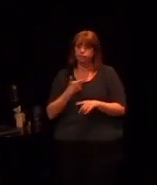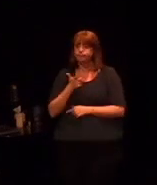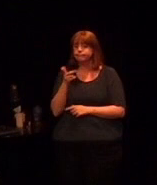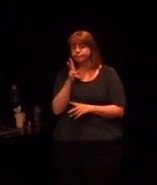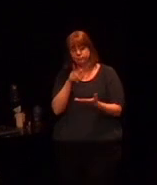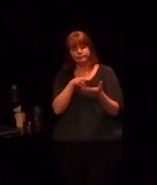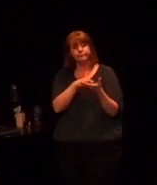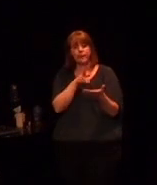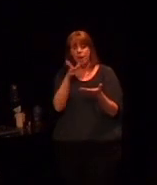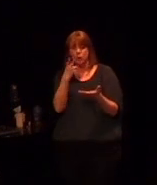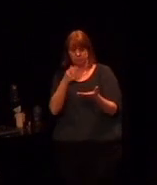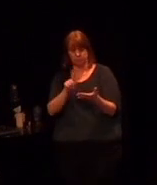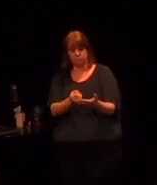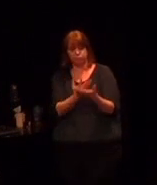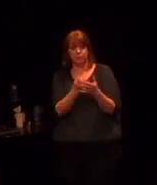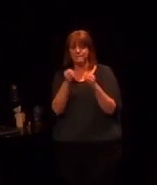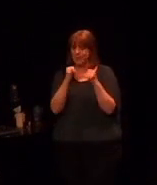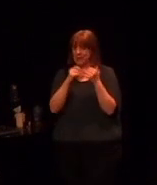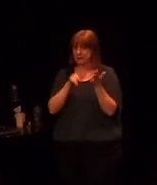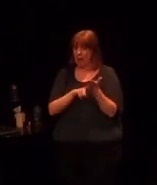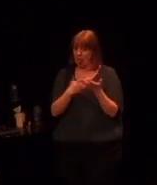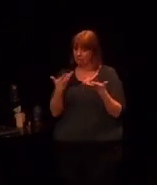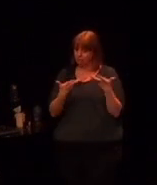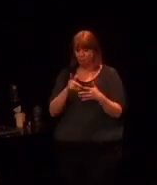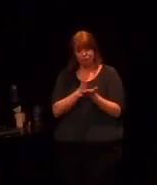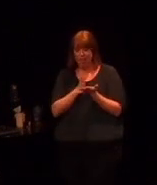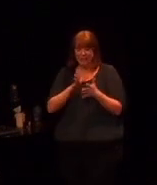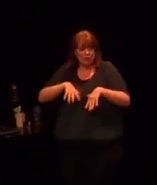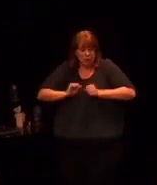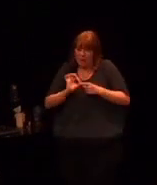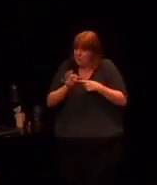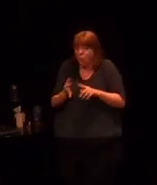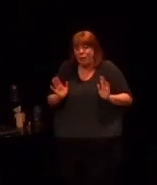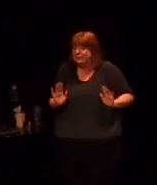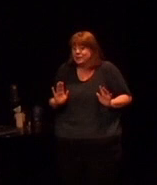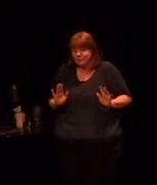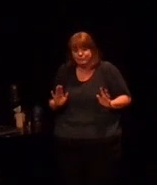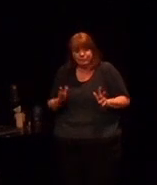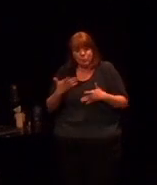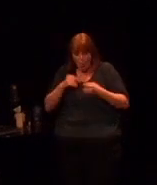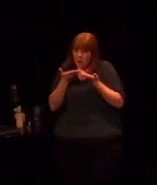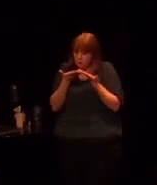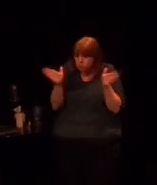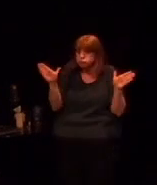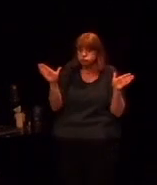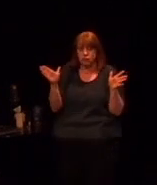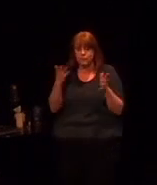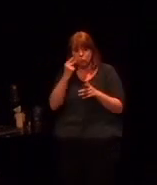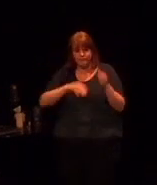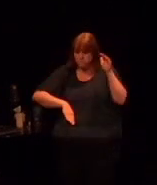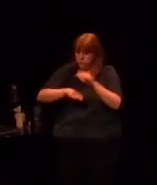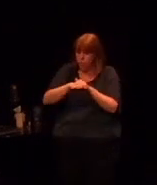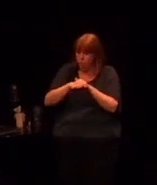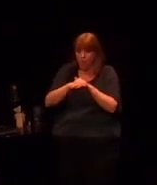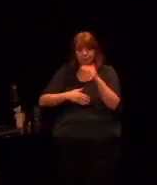and you can be the BSL. And it's a starting point, and we really want to sort of expand it throughout the whole